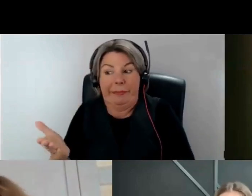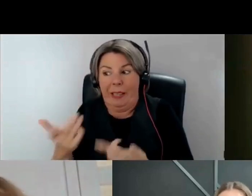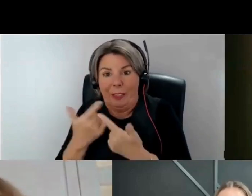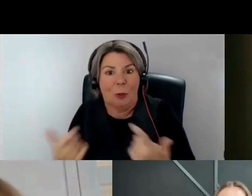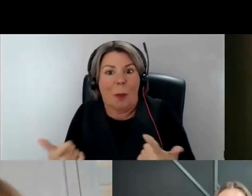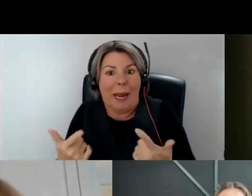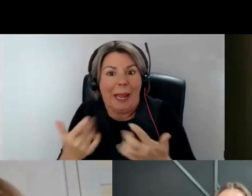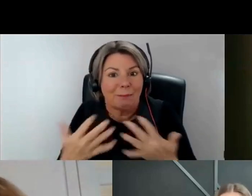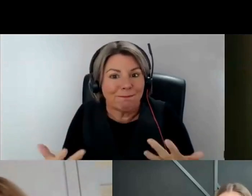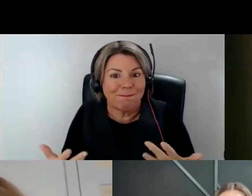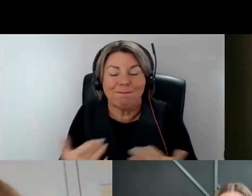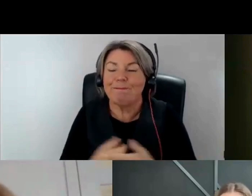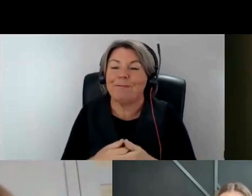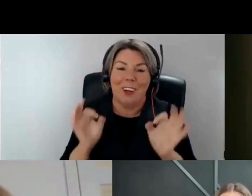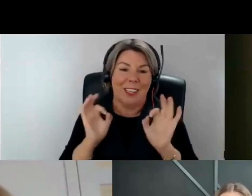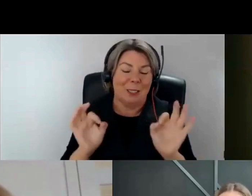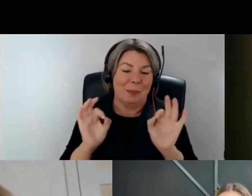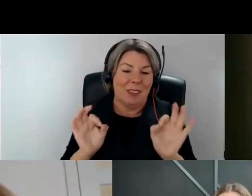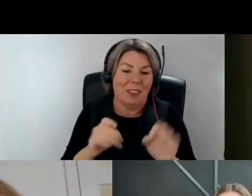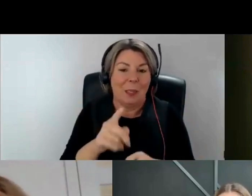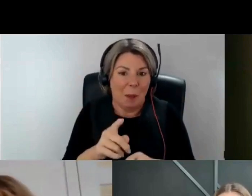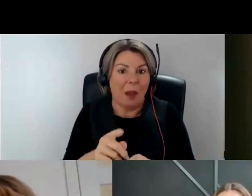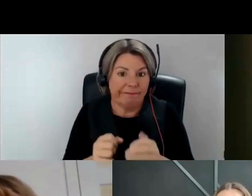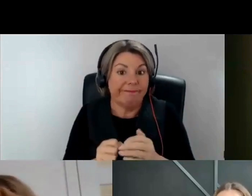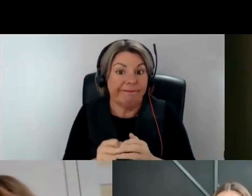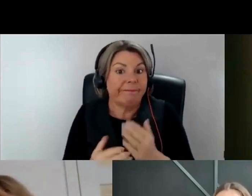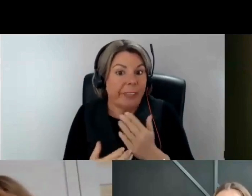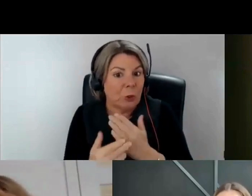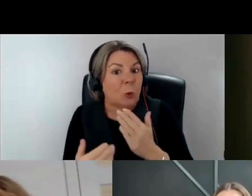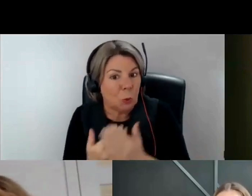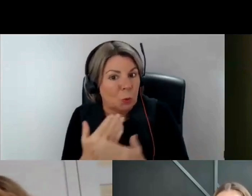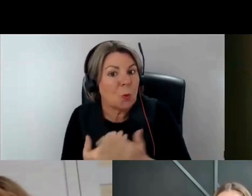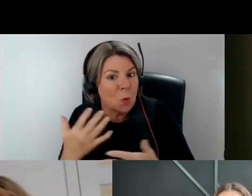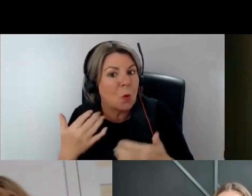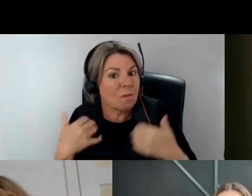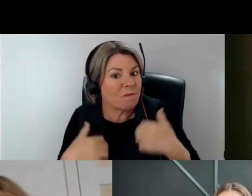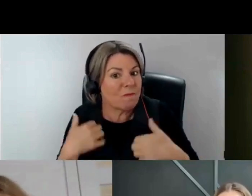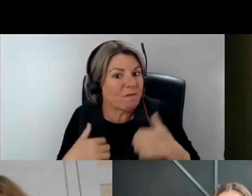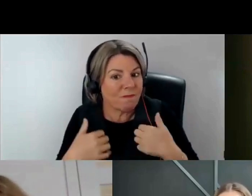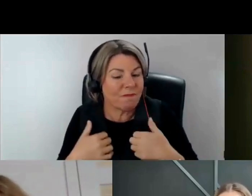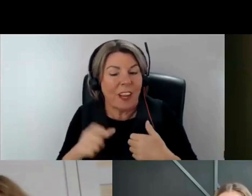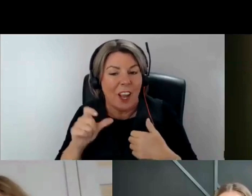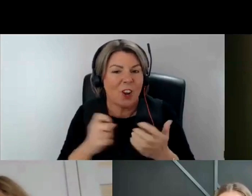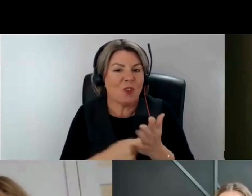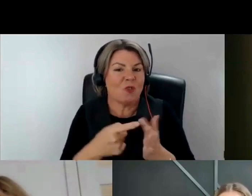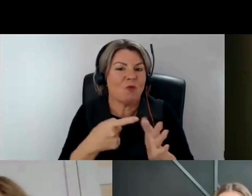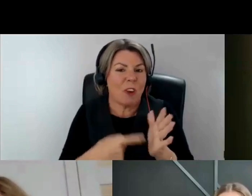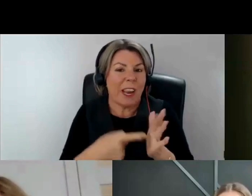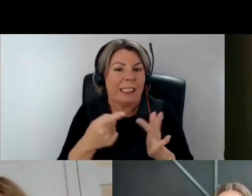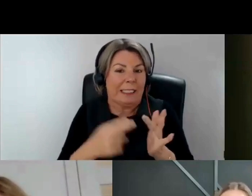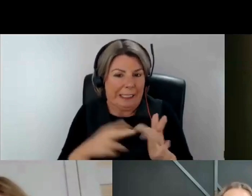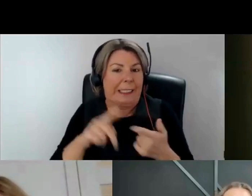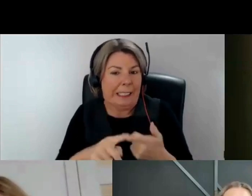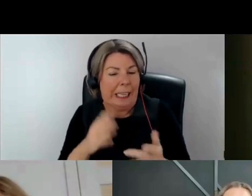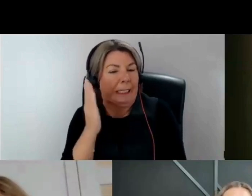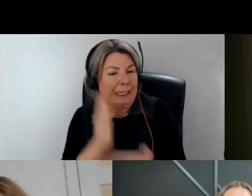advise in the specifics of it. But there's definitely emerging interesting research there, and creatinine's definitely become one of these things that is